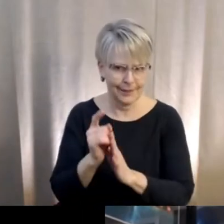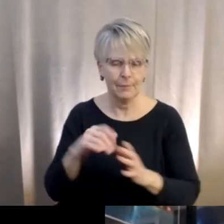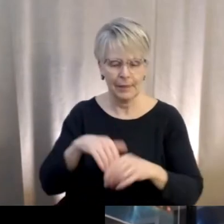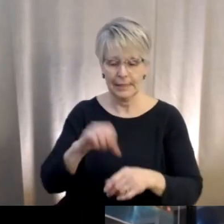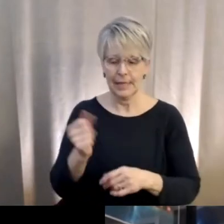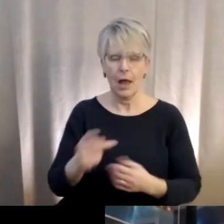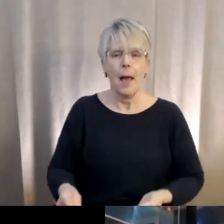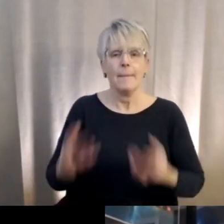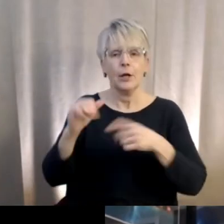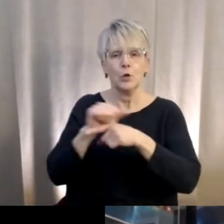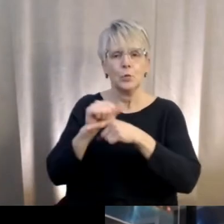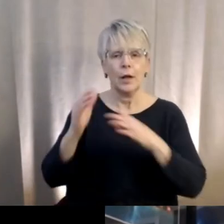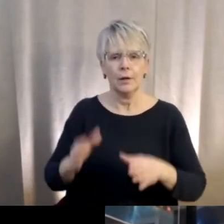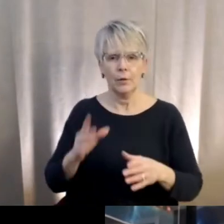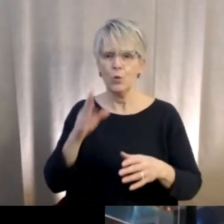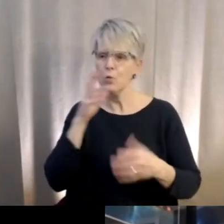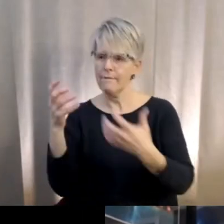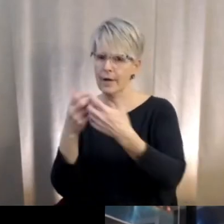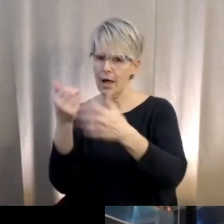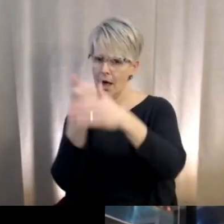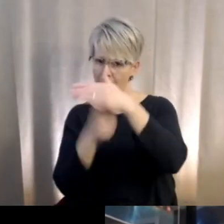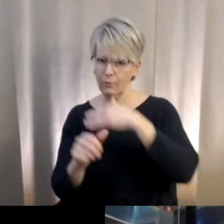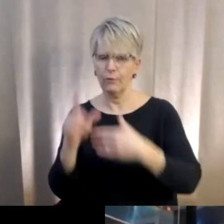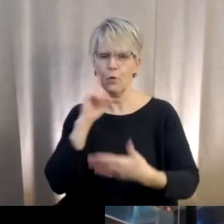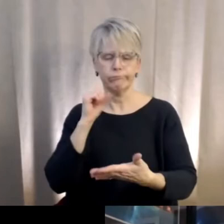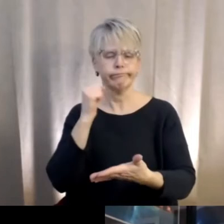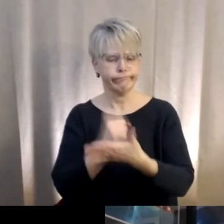Saskatchewan right now, who would fit under that sort of